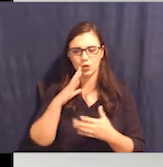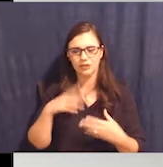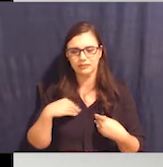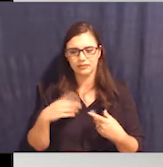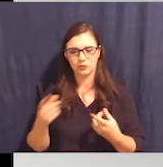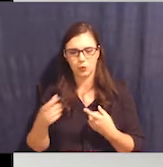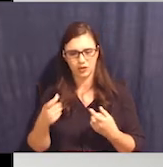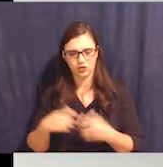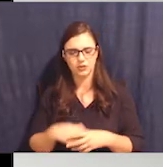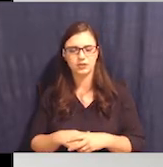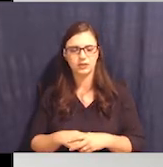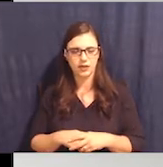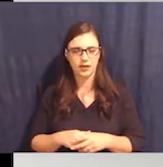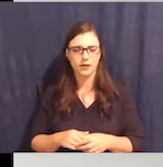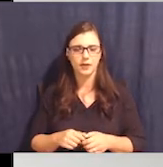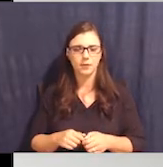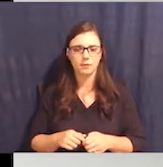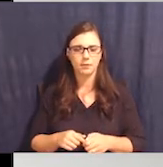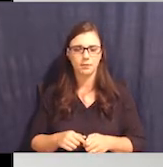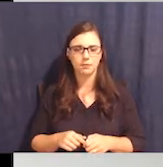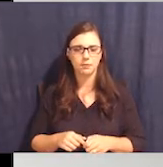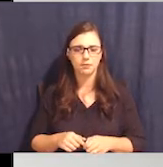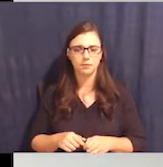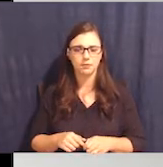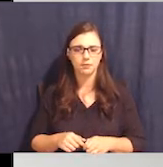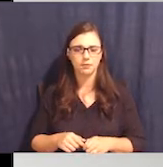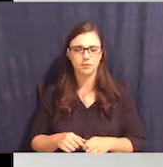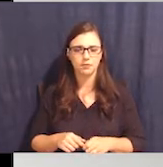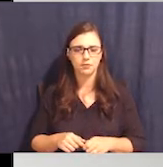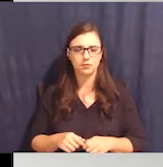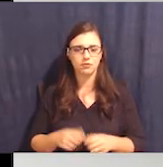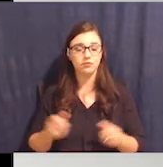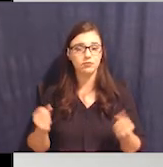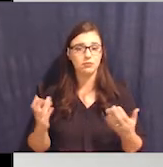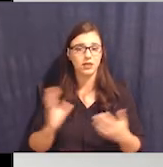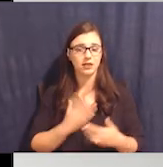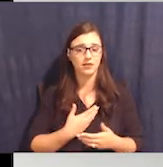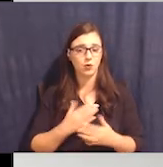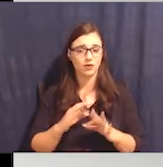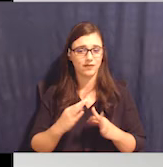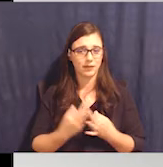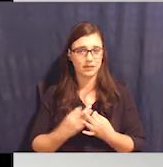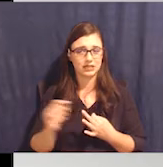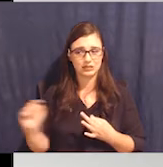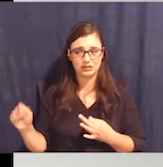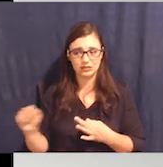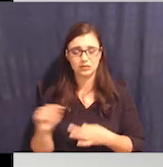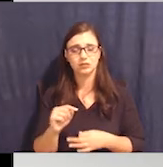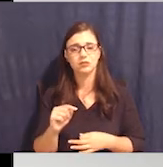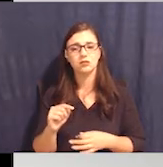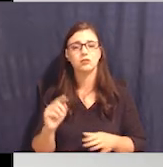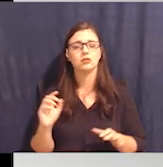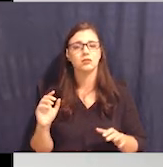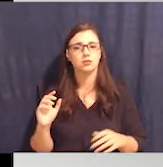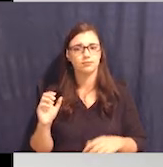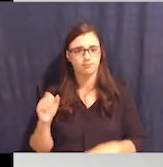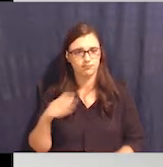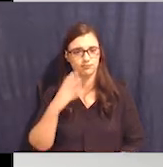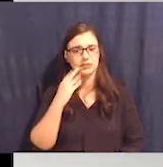slide, and then we can take questions. Maybe not. A lot of our families